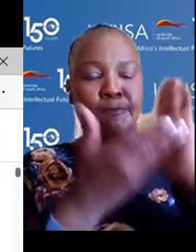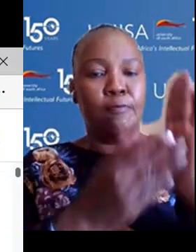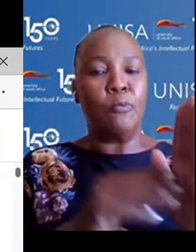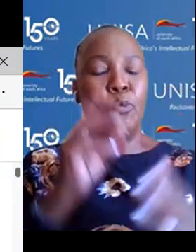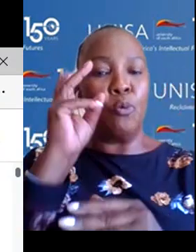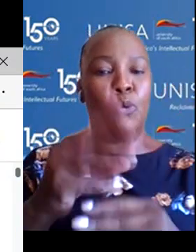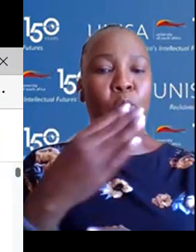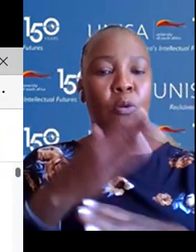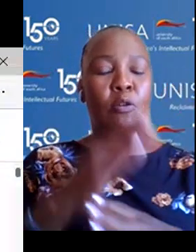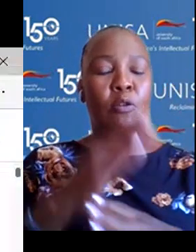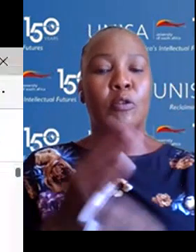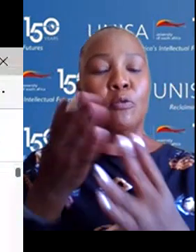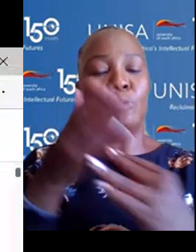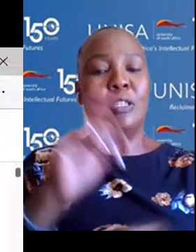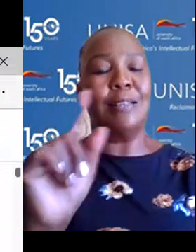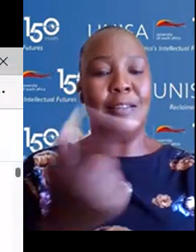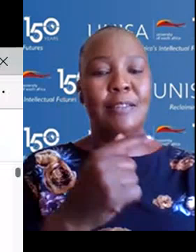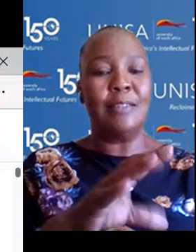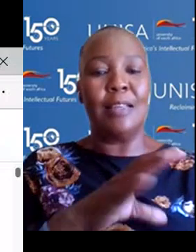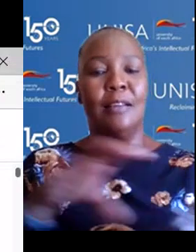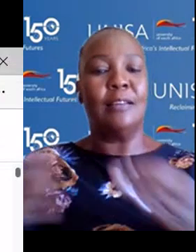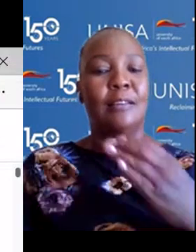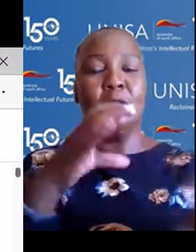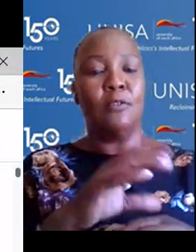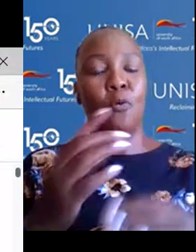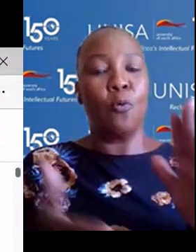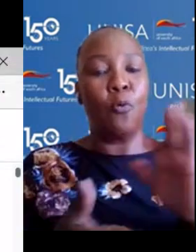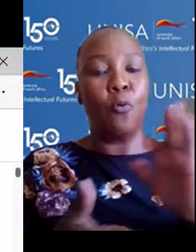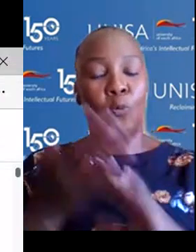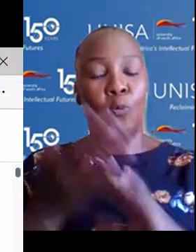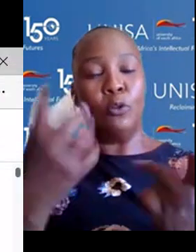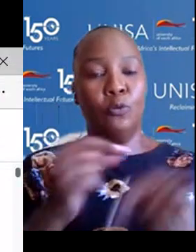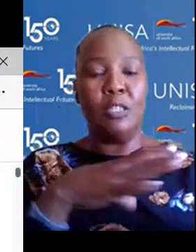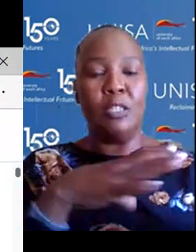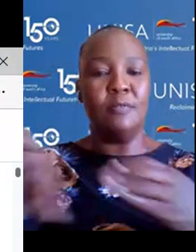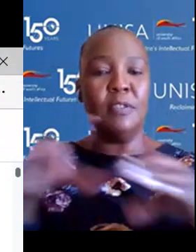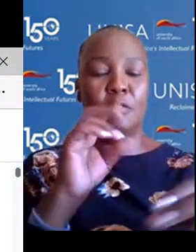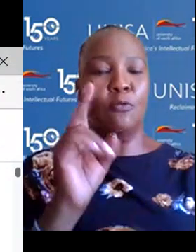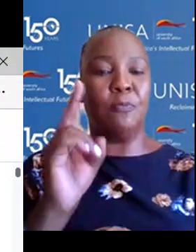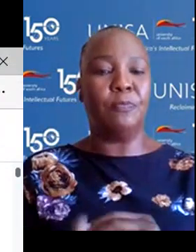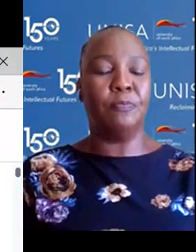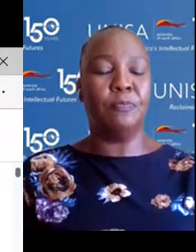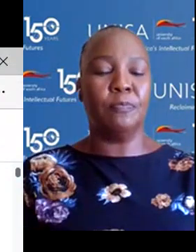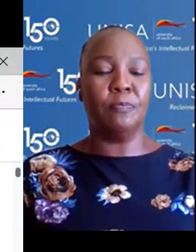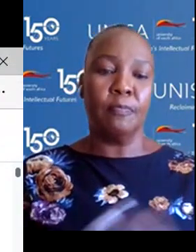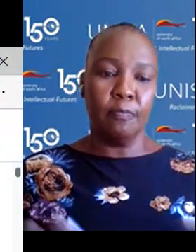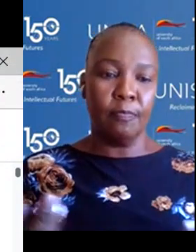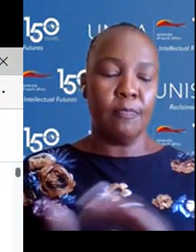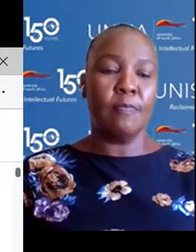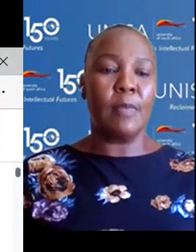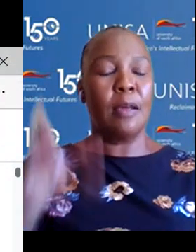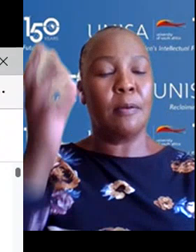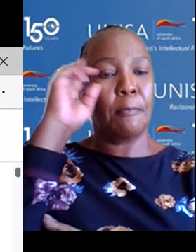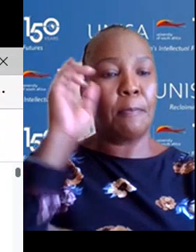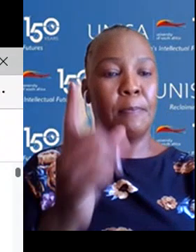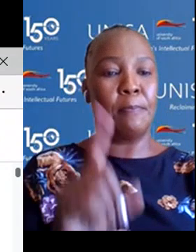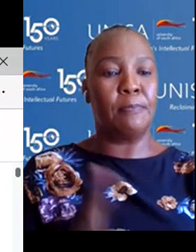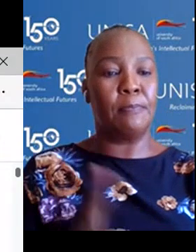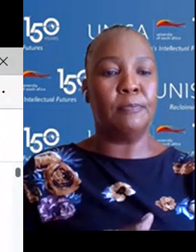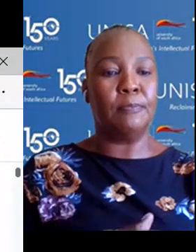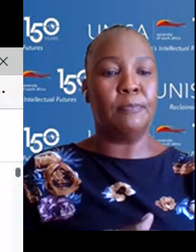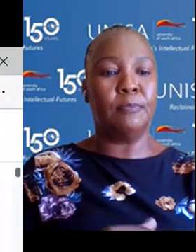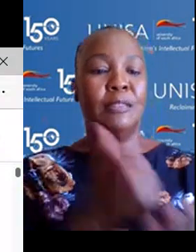work through the activity with you. And then please go and do those activities as well. Okay, so just remember, is all sitting